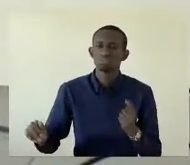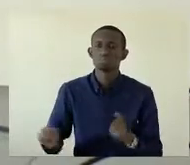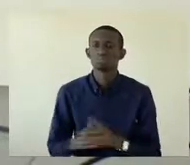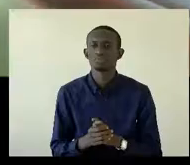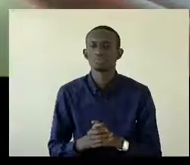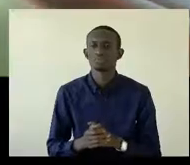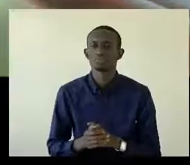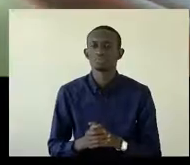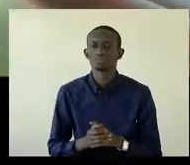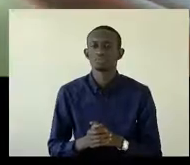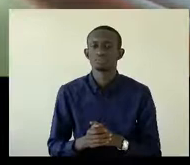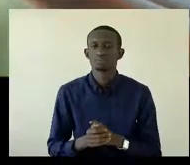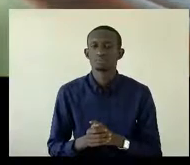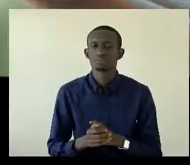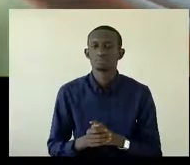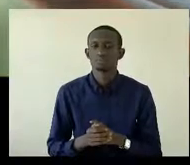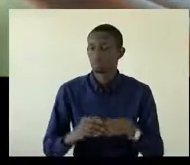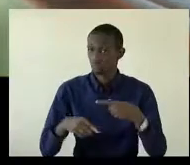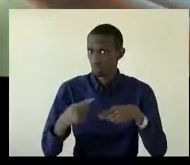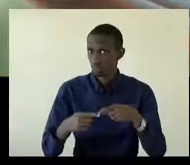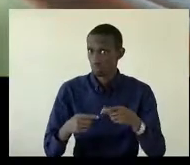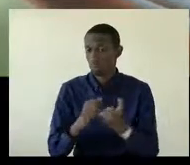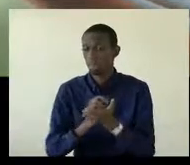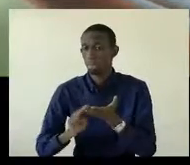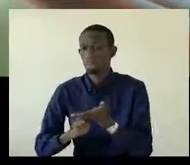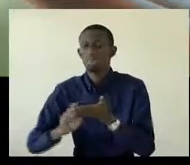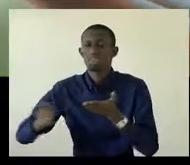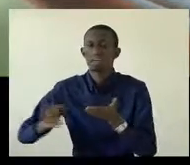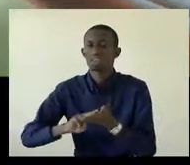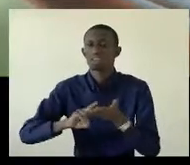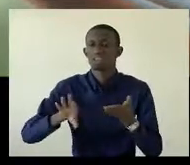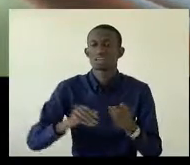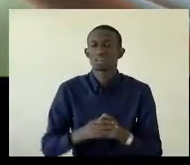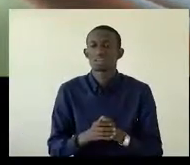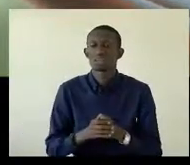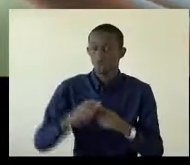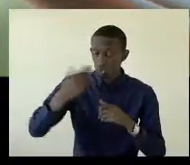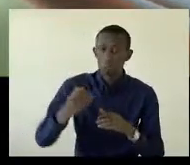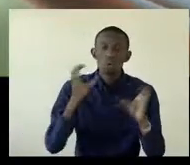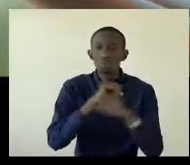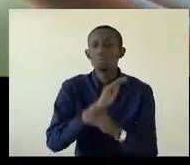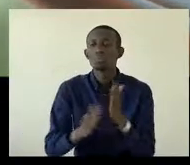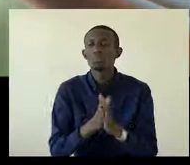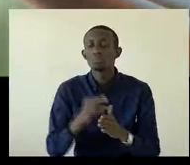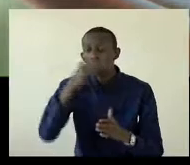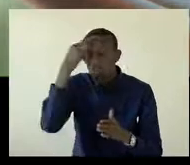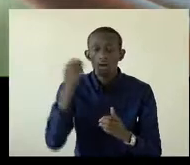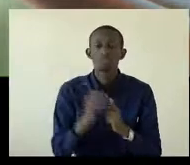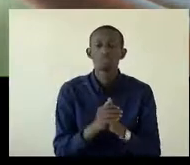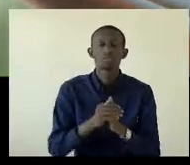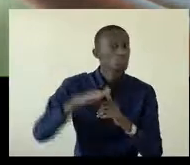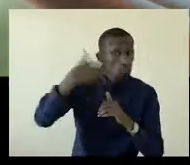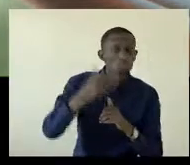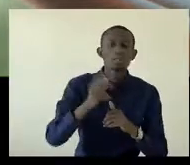promise me you're not going to spare the planet. Because naturally, you are exorbitant. You don't mind about